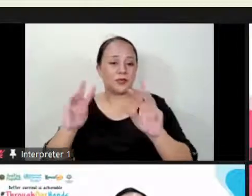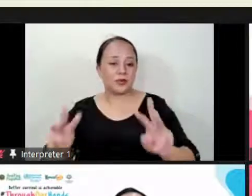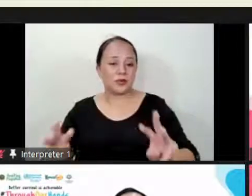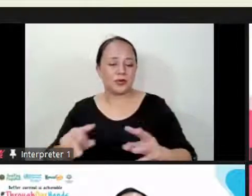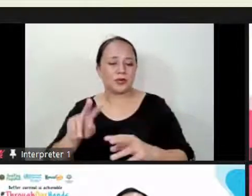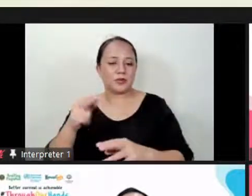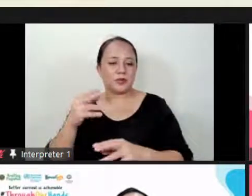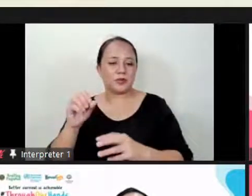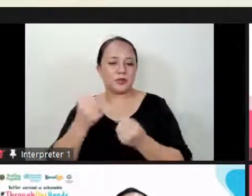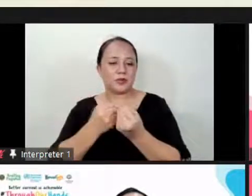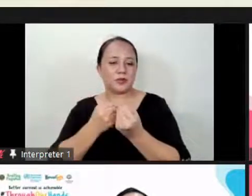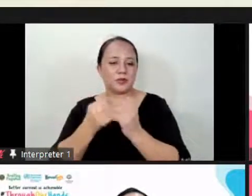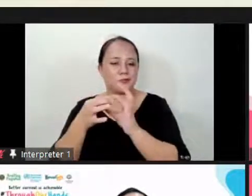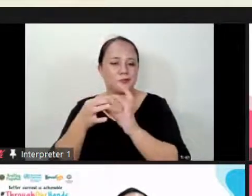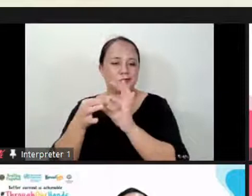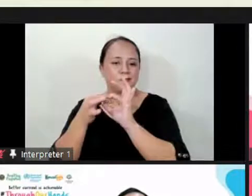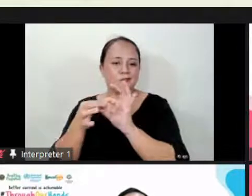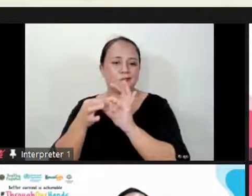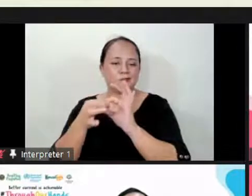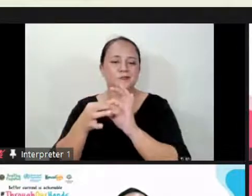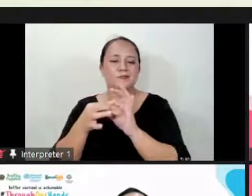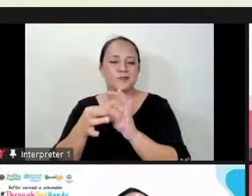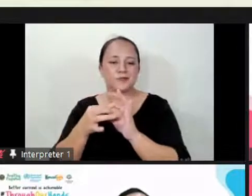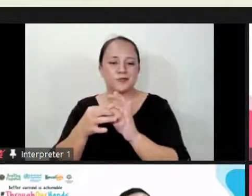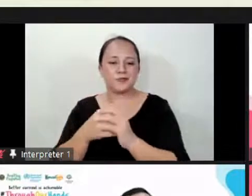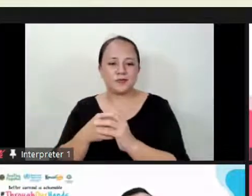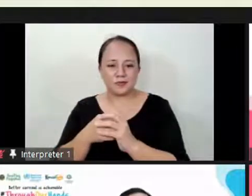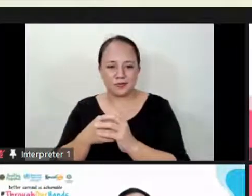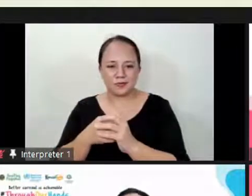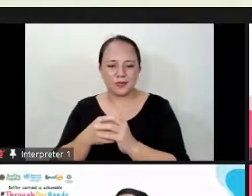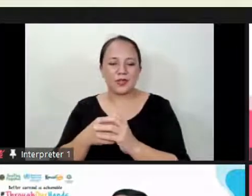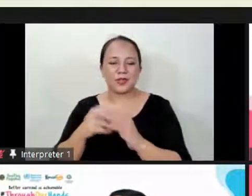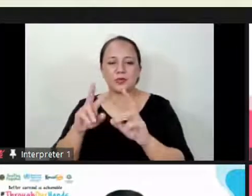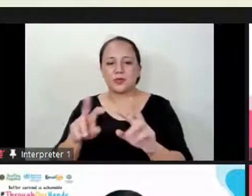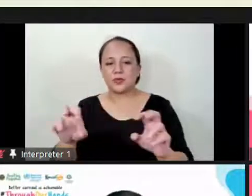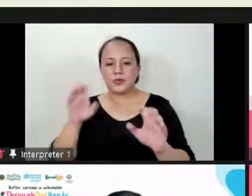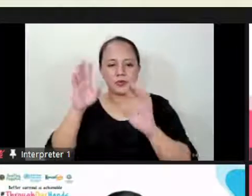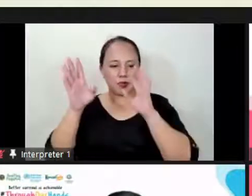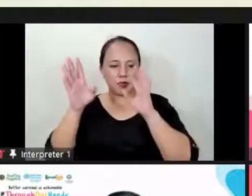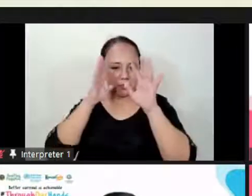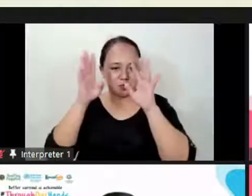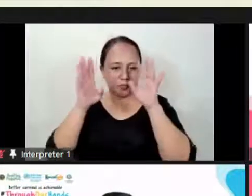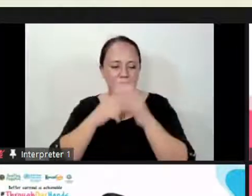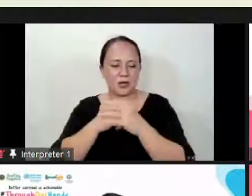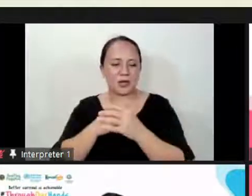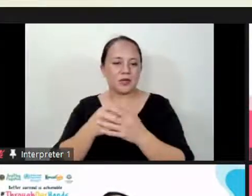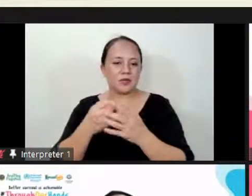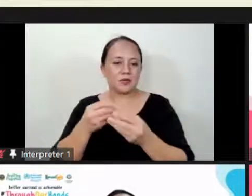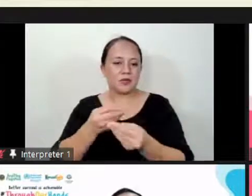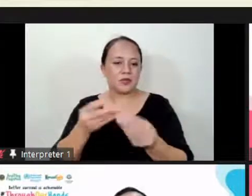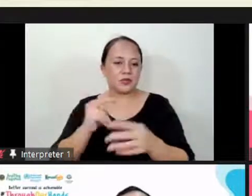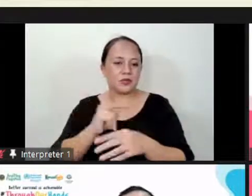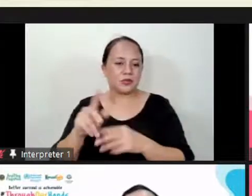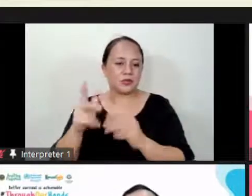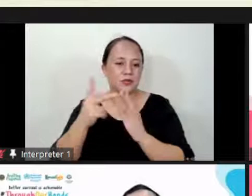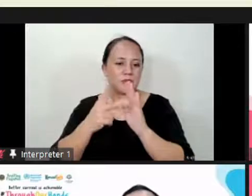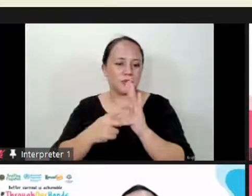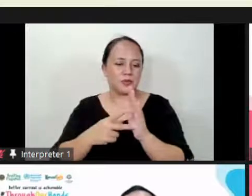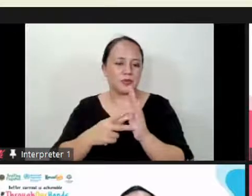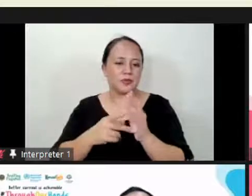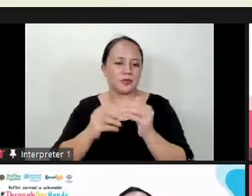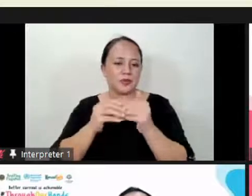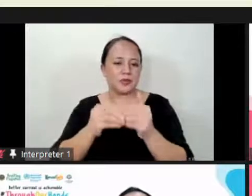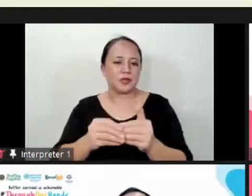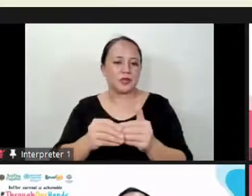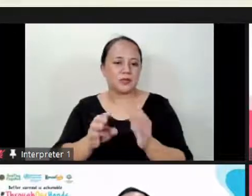WHO supports the coordination of DOH's research and innovation mandate to provide national policy direction and